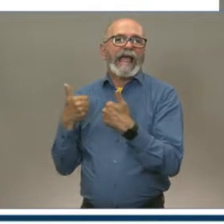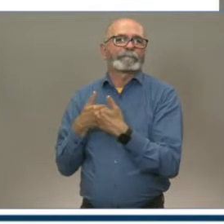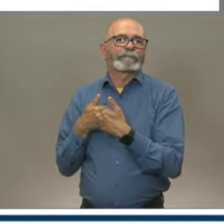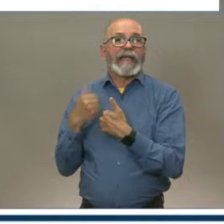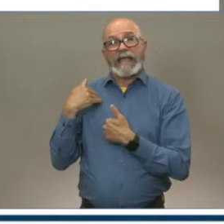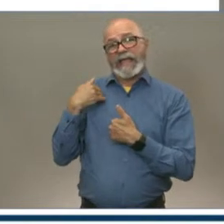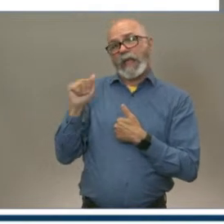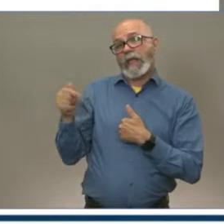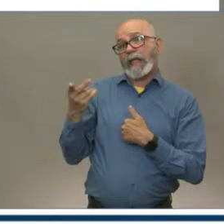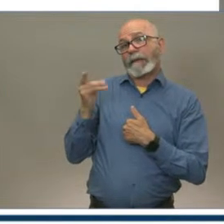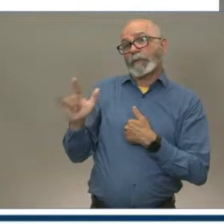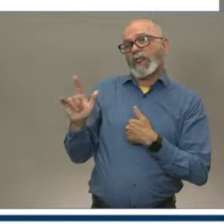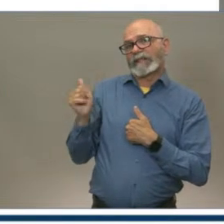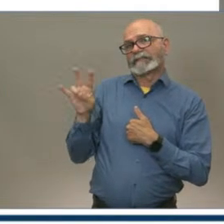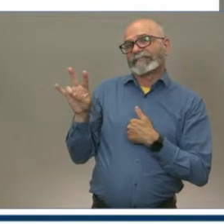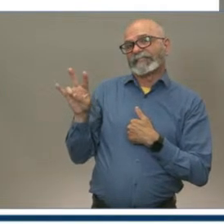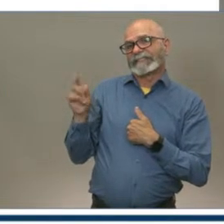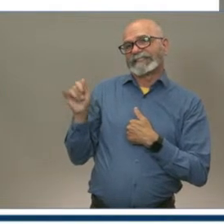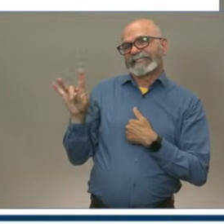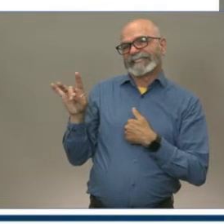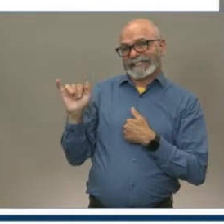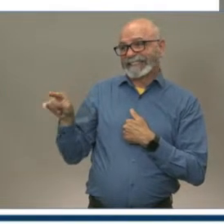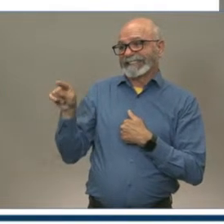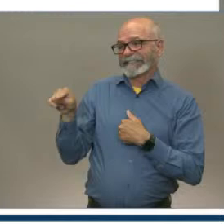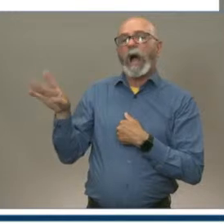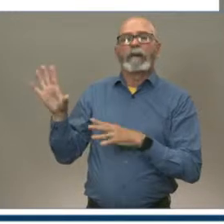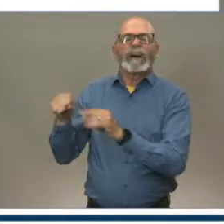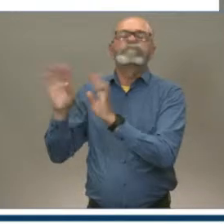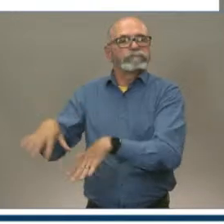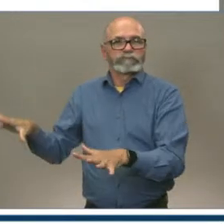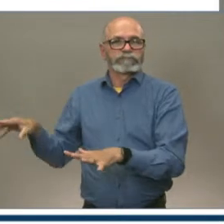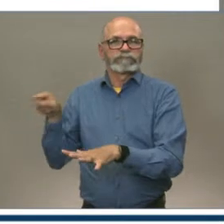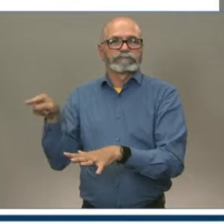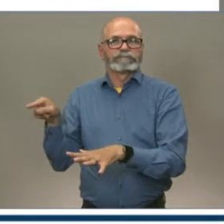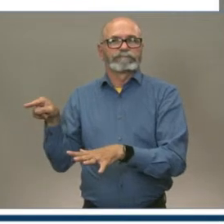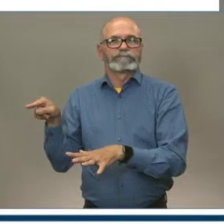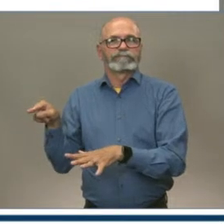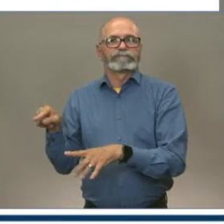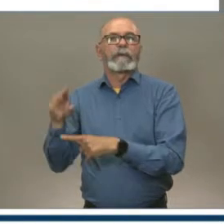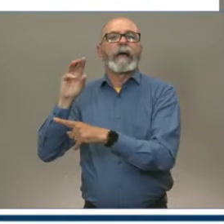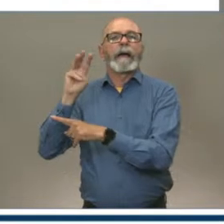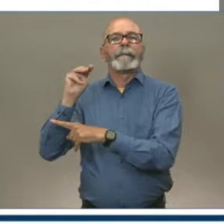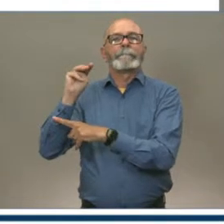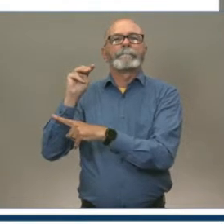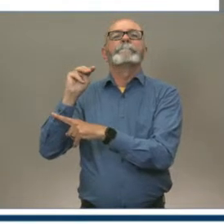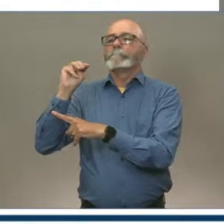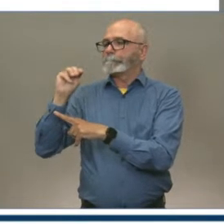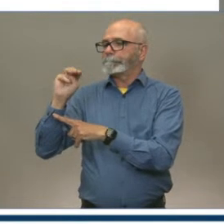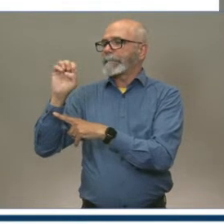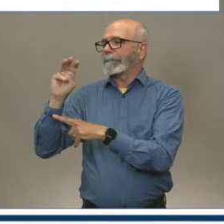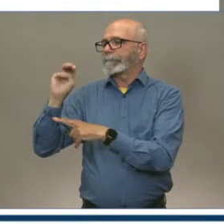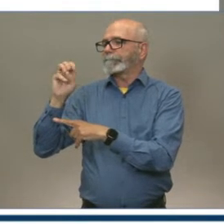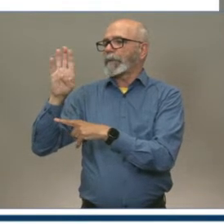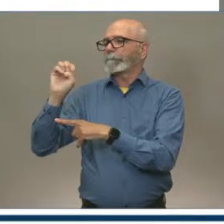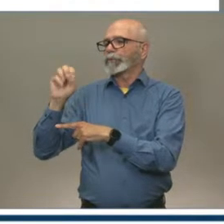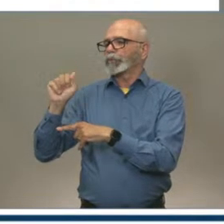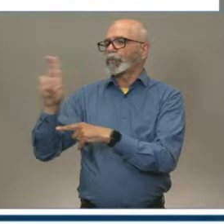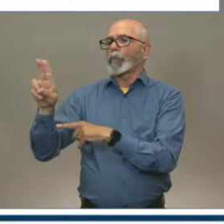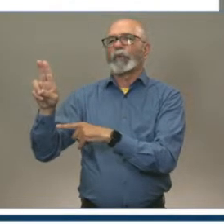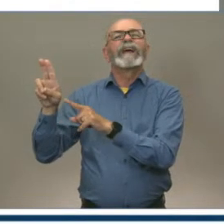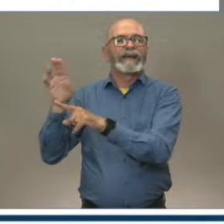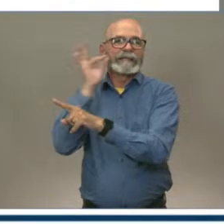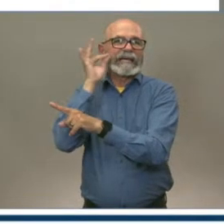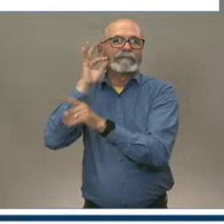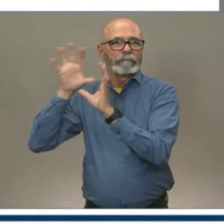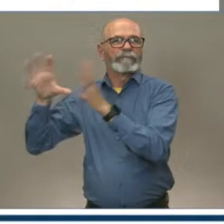2 Arena. Everyone who was there on those dates needs to be tested, and once they're tested, or they should need